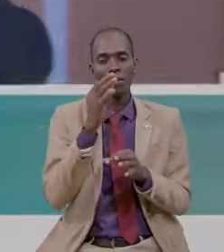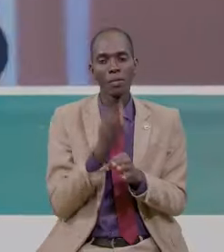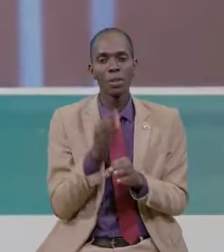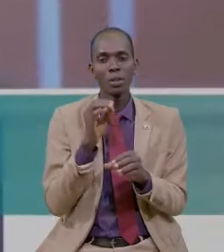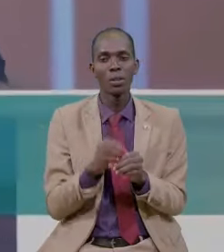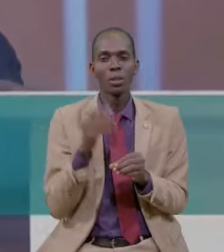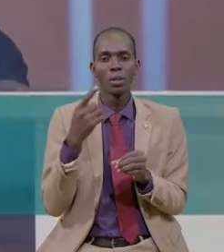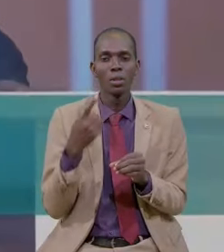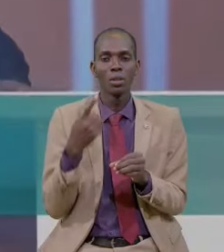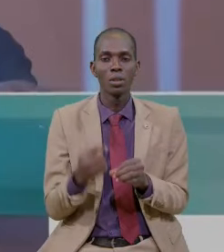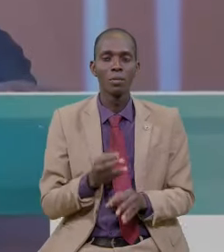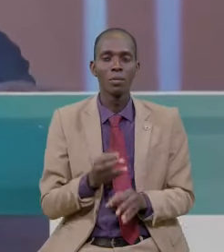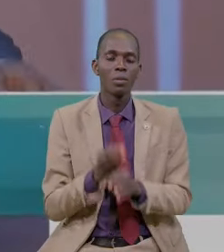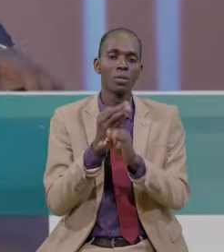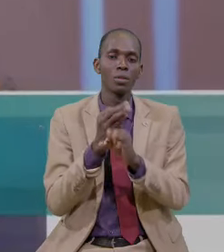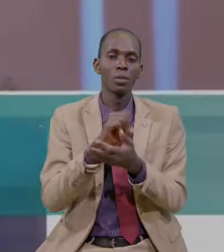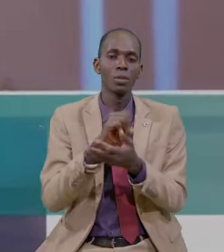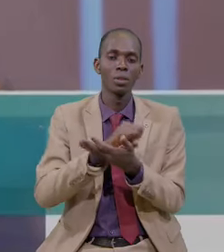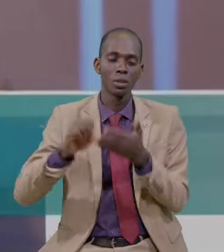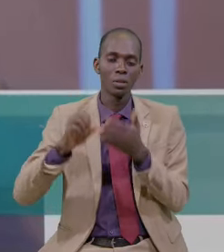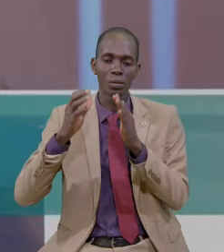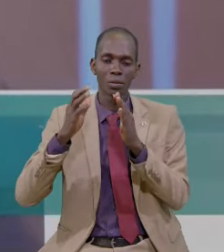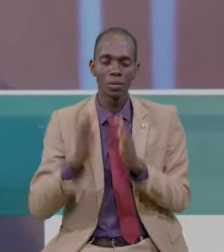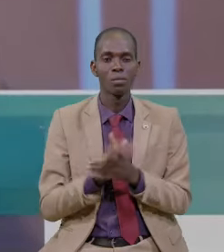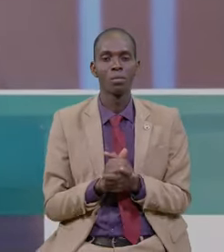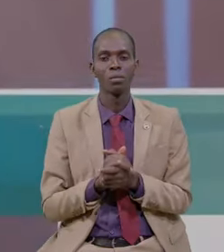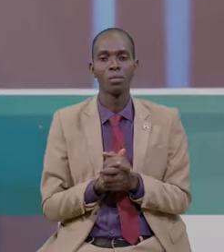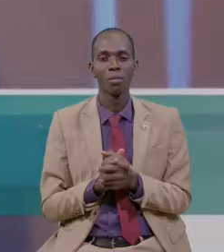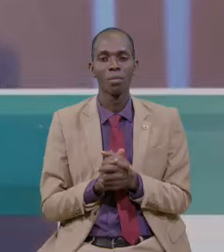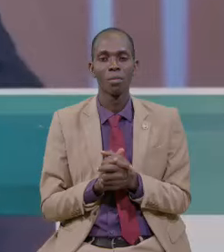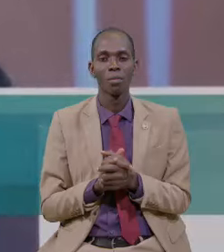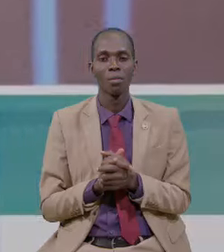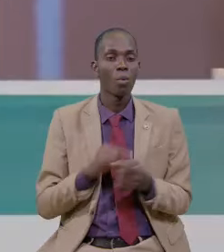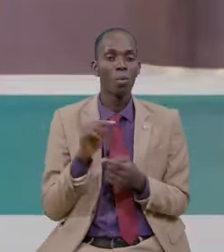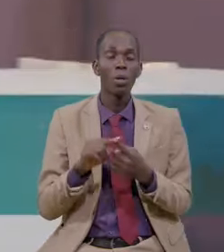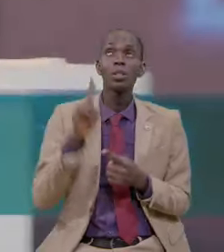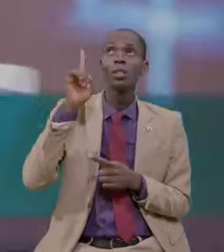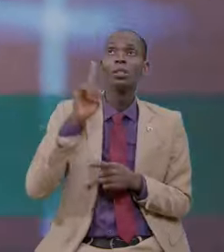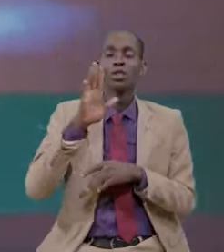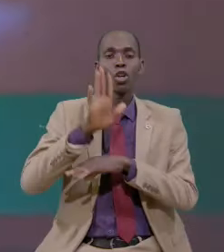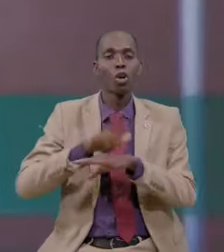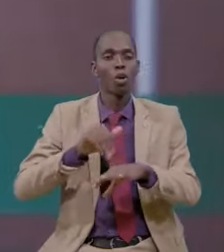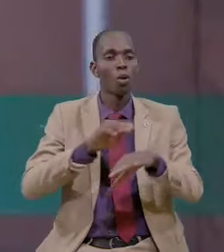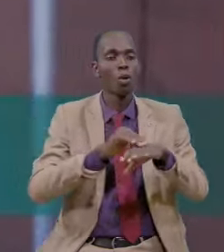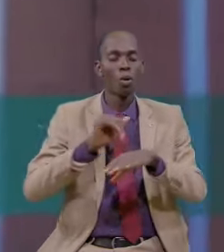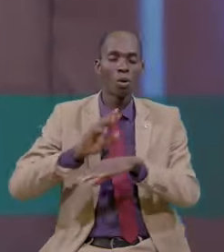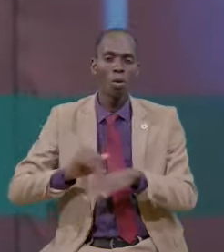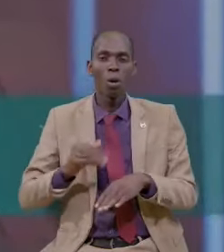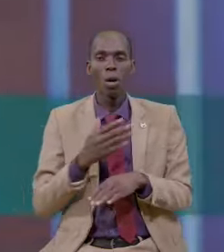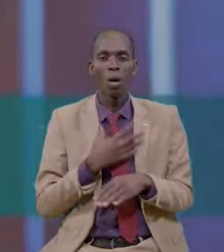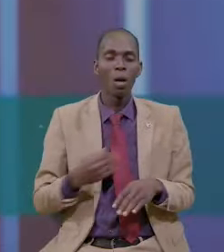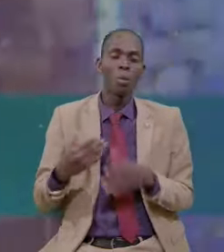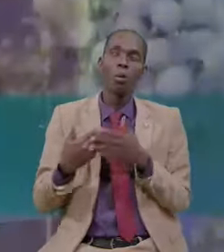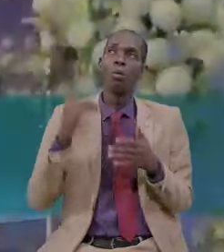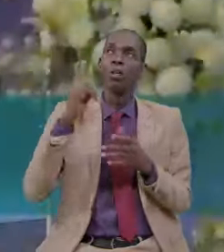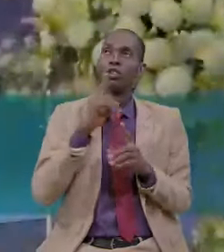in the faithful sanctifier. Actually, when he called them together, before he spoke of John